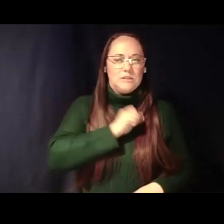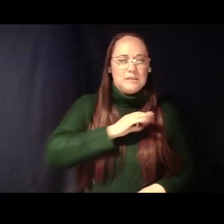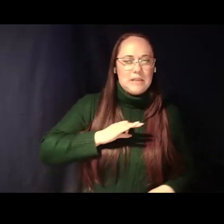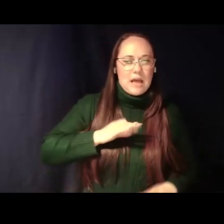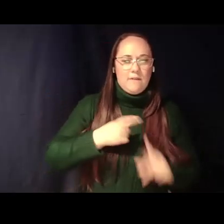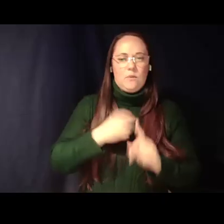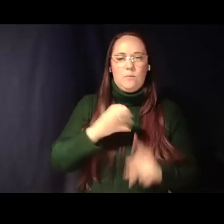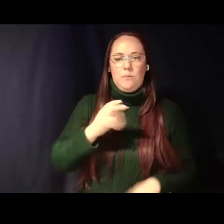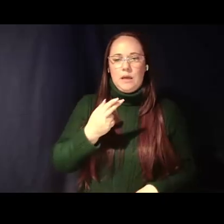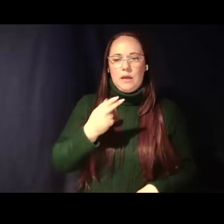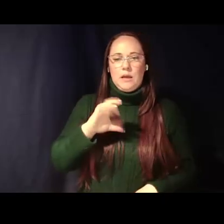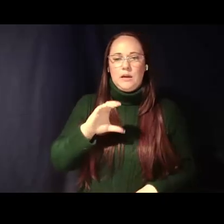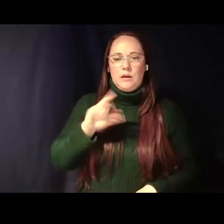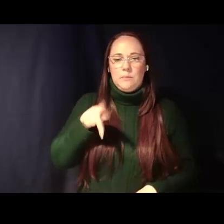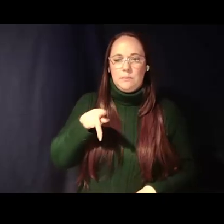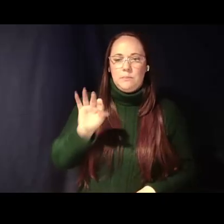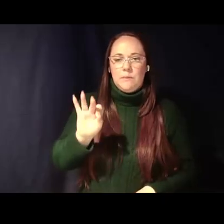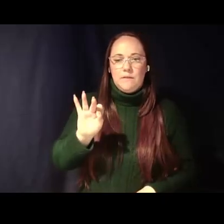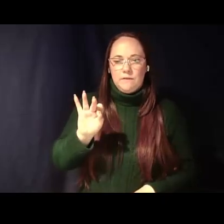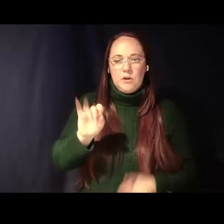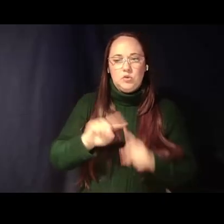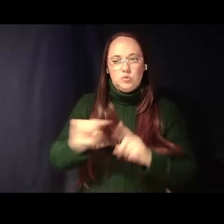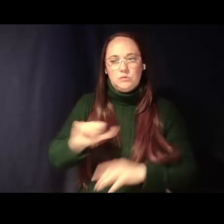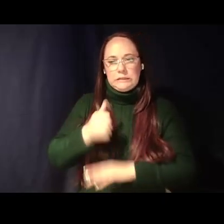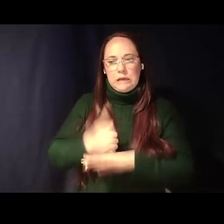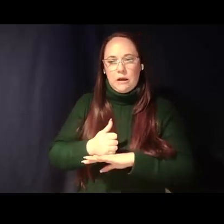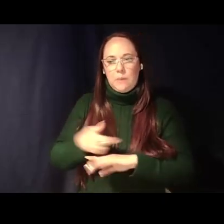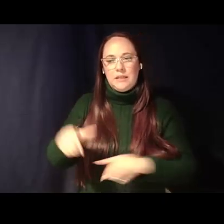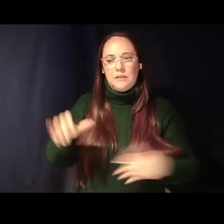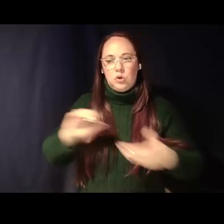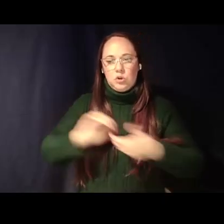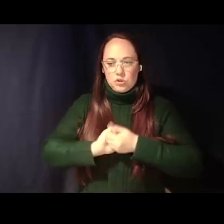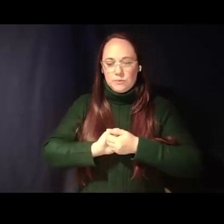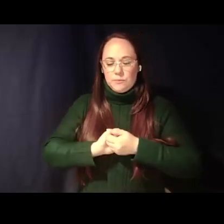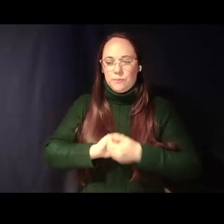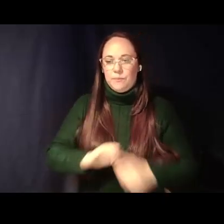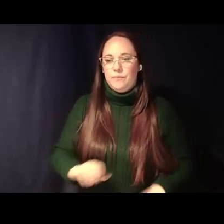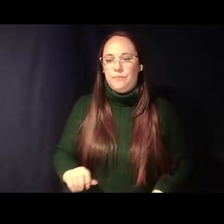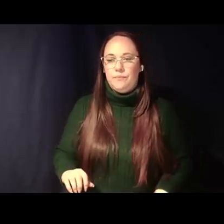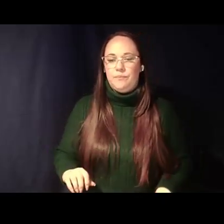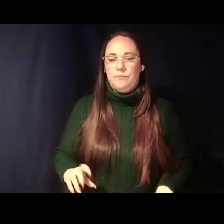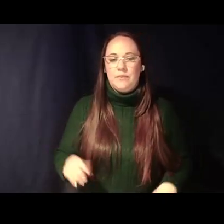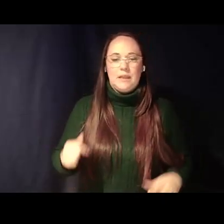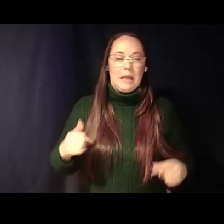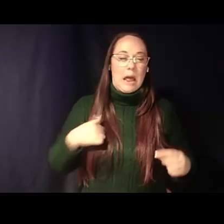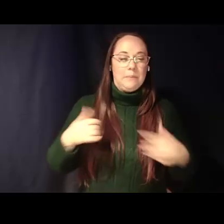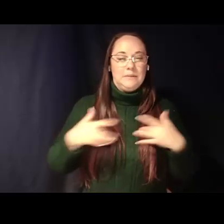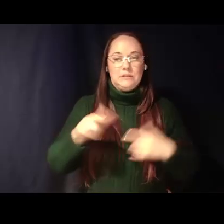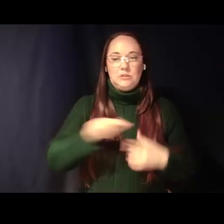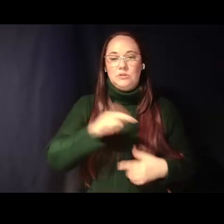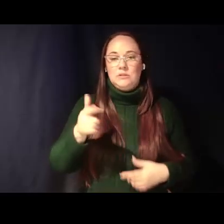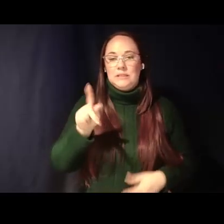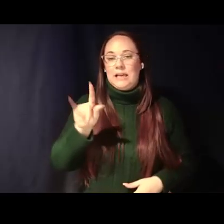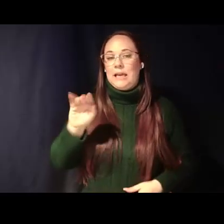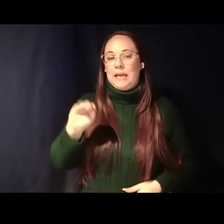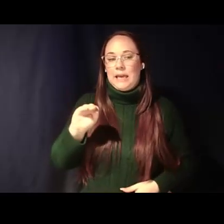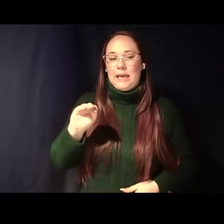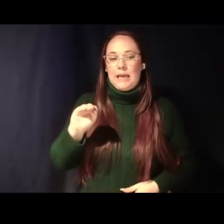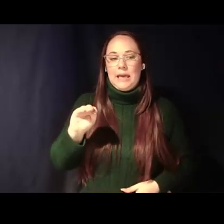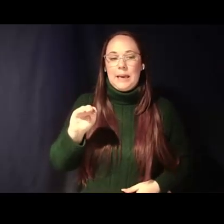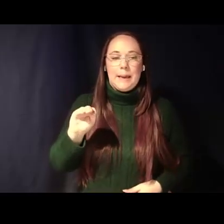HICPUF who've been able to put this together in partnership. And with that, I'm excited to turn it over to Kim Bimsteffer